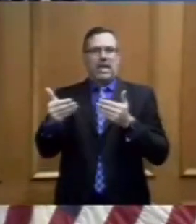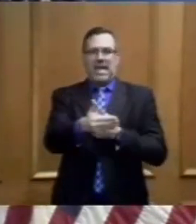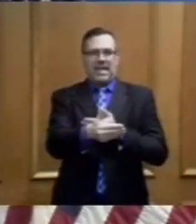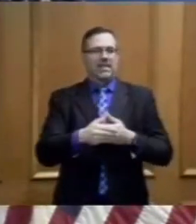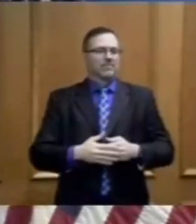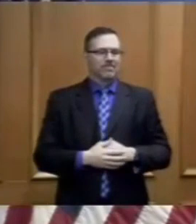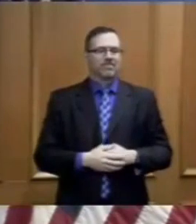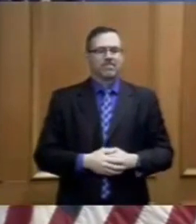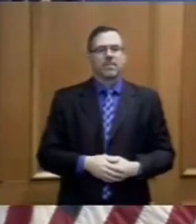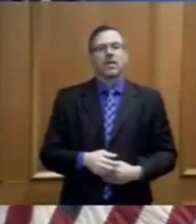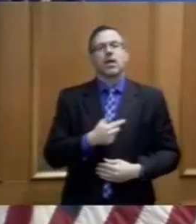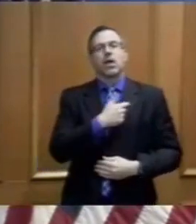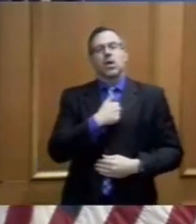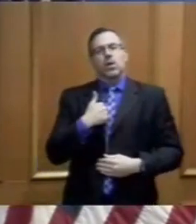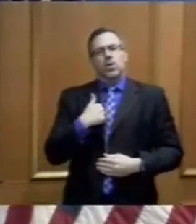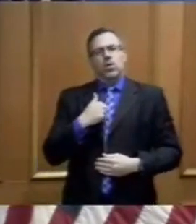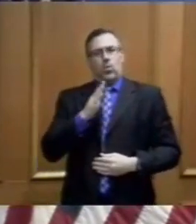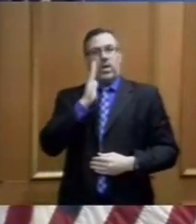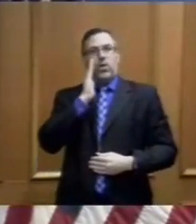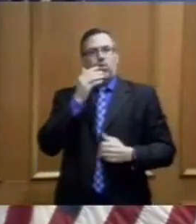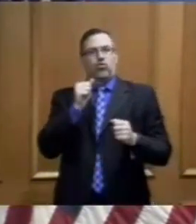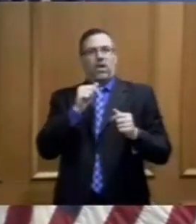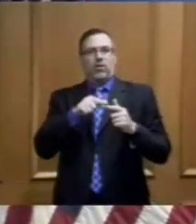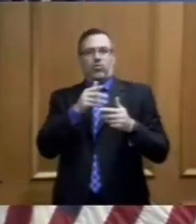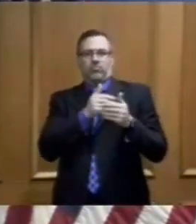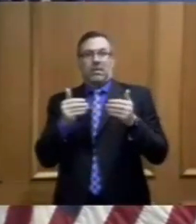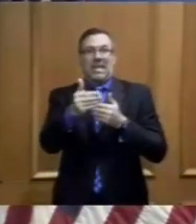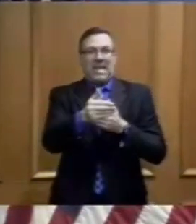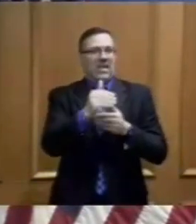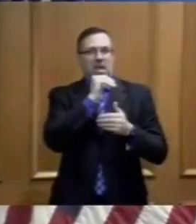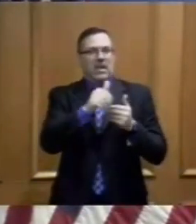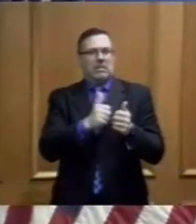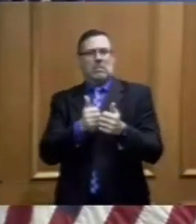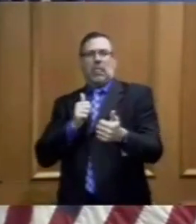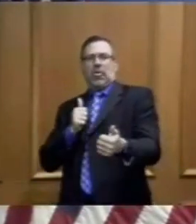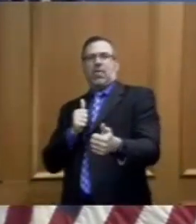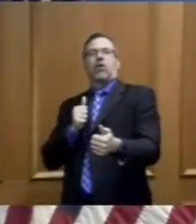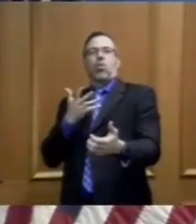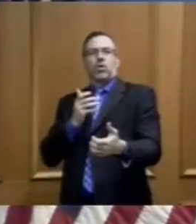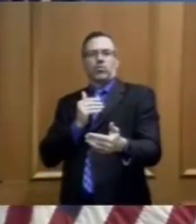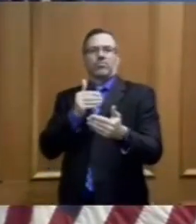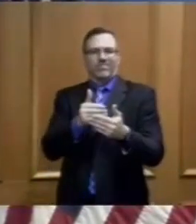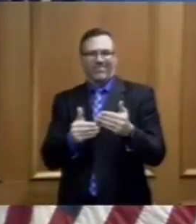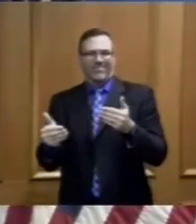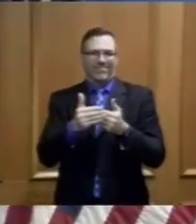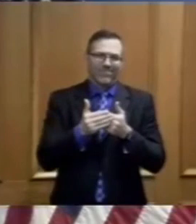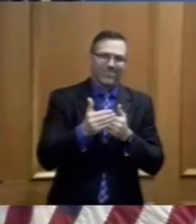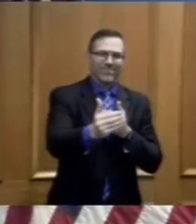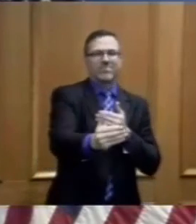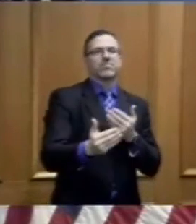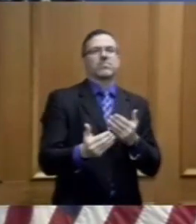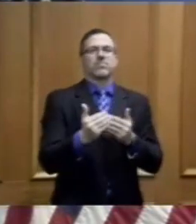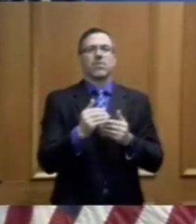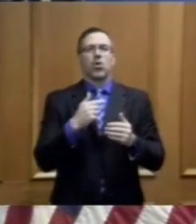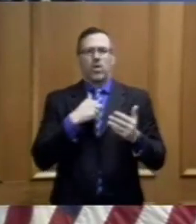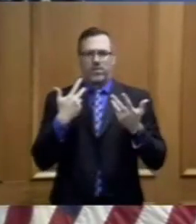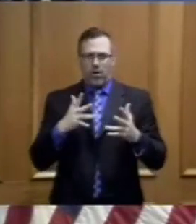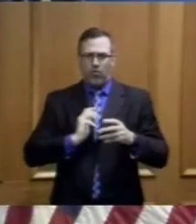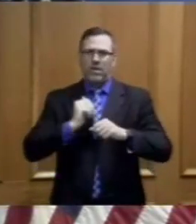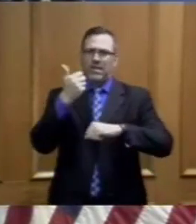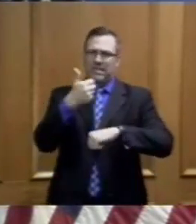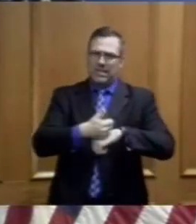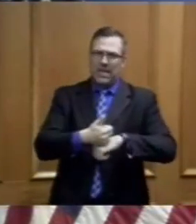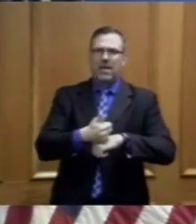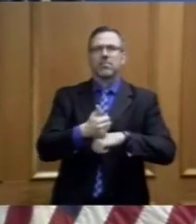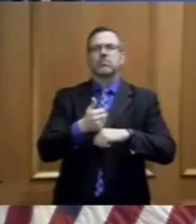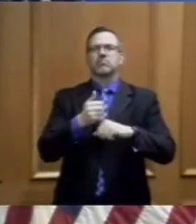be ahead of that need, and we looked at some missions. We've actually executed a number of surge missions over the